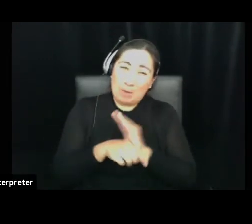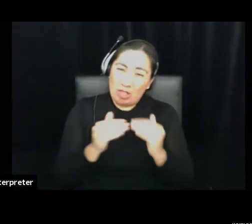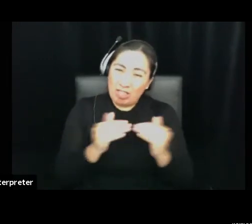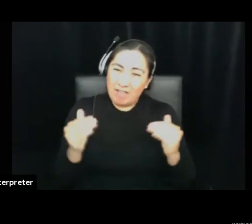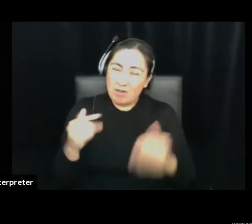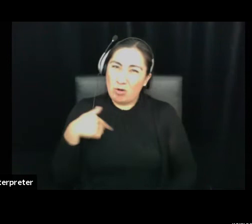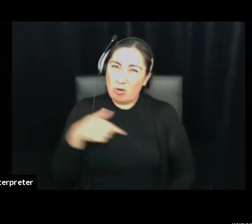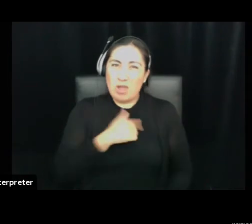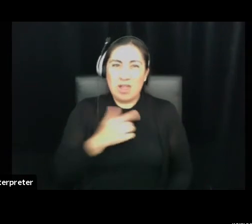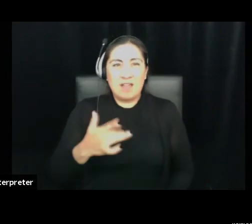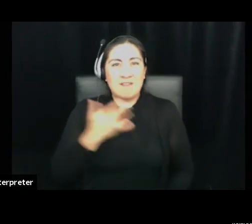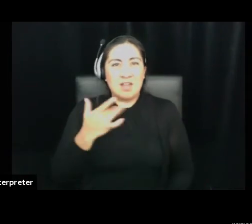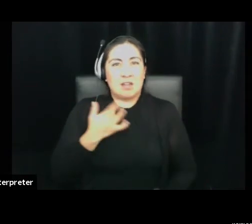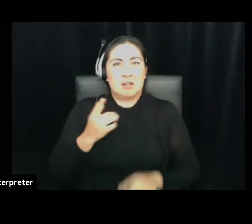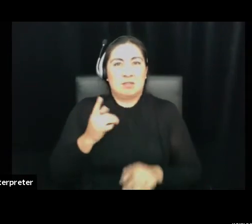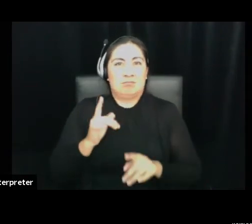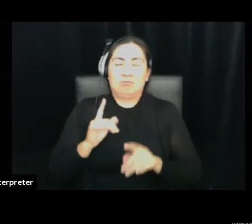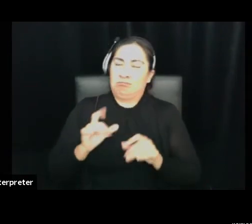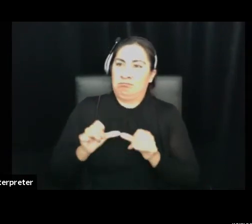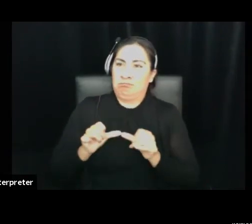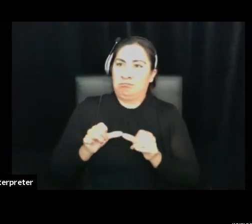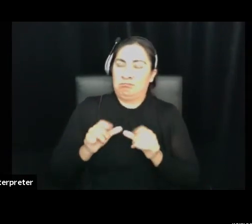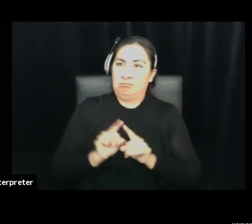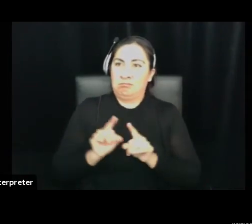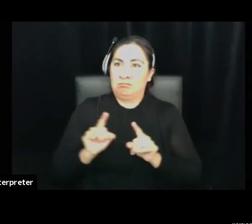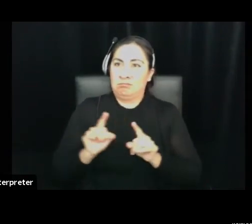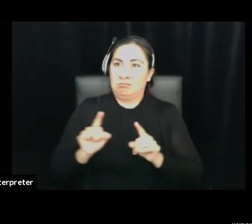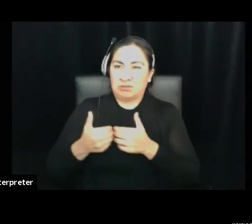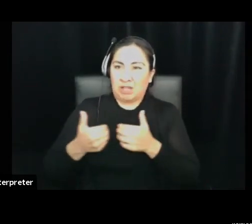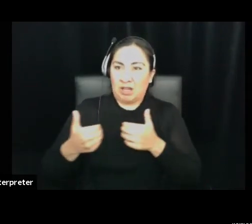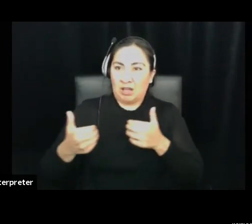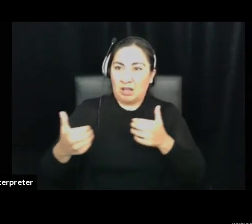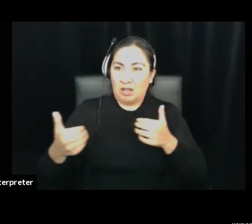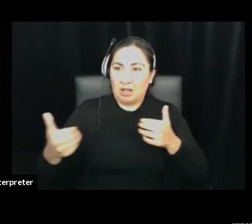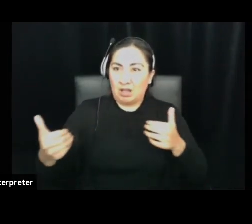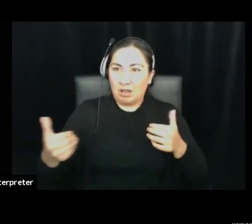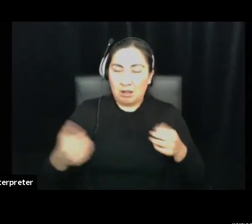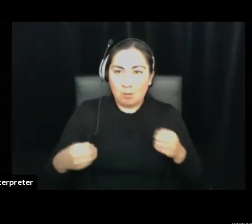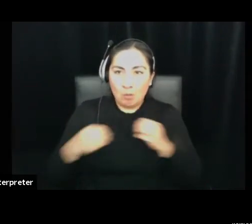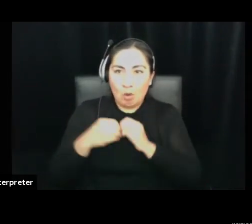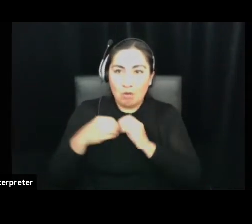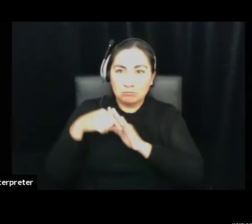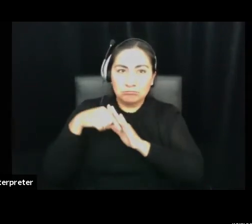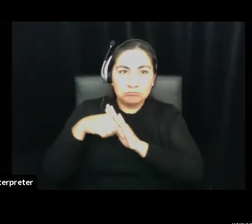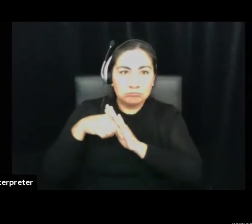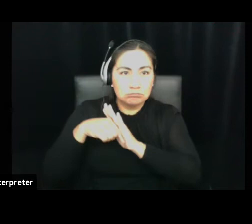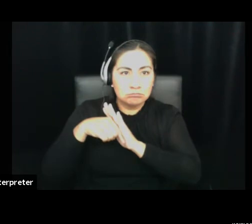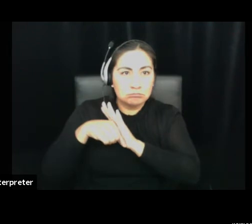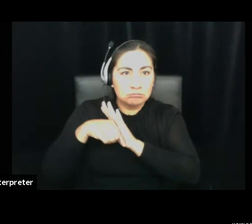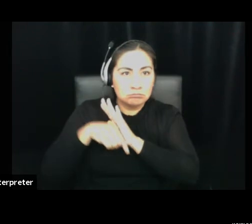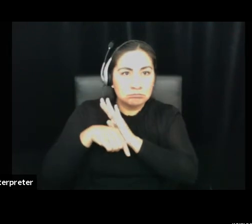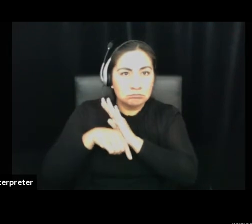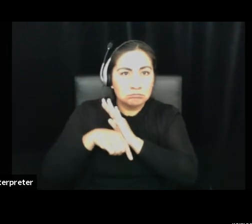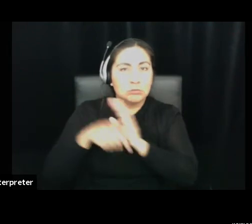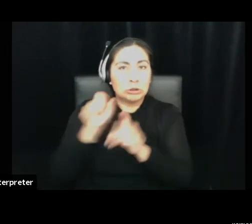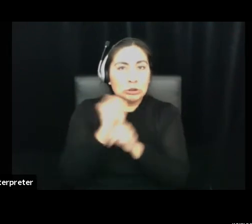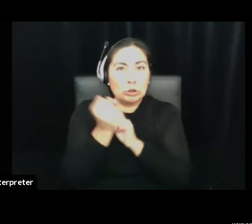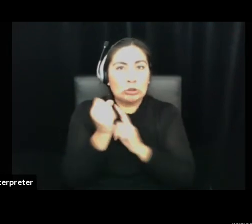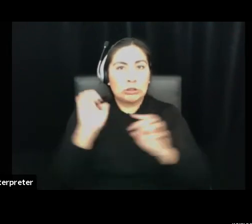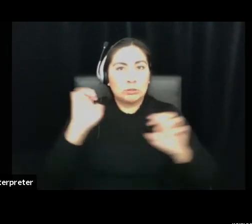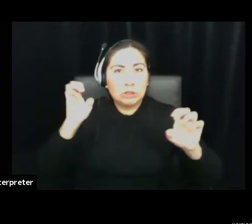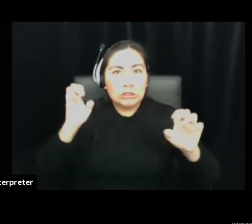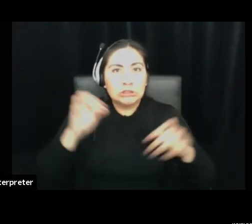distance between the growing and more intense social emergency and the organizations of our daily